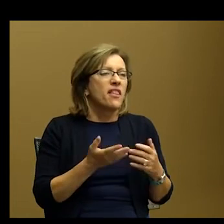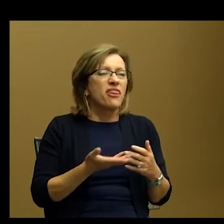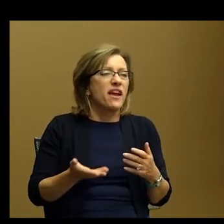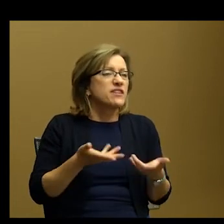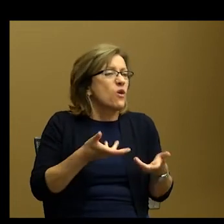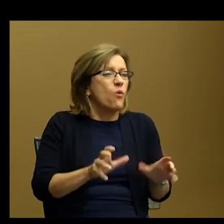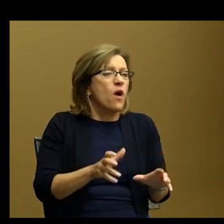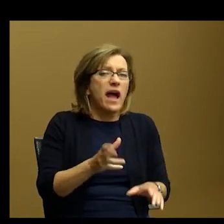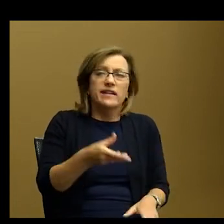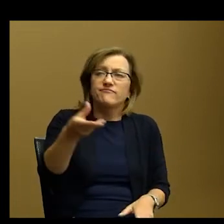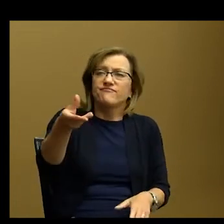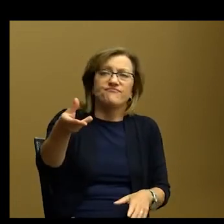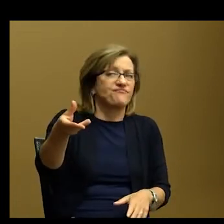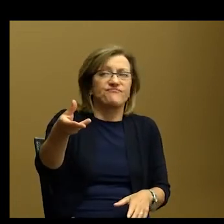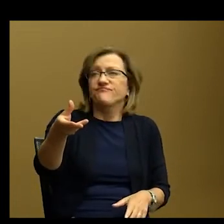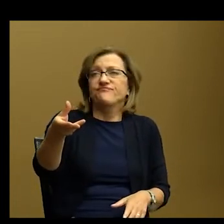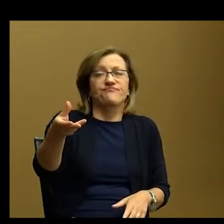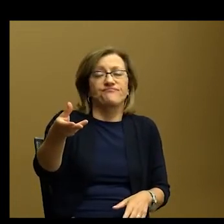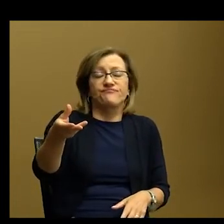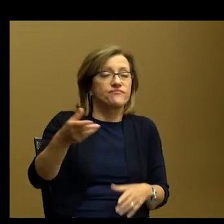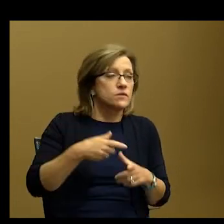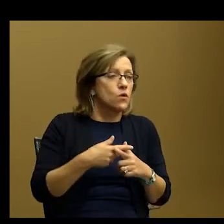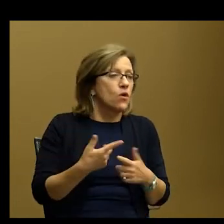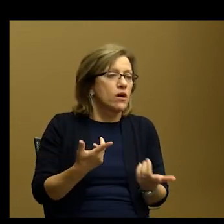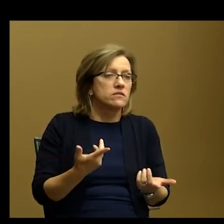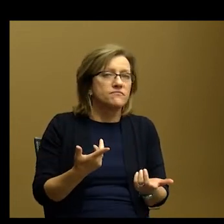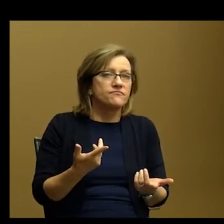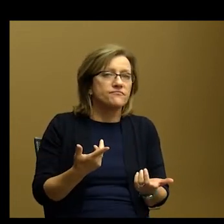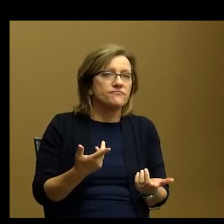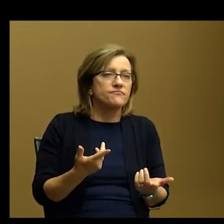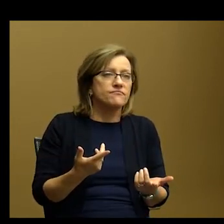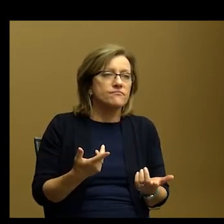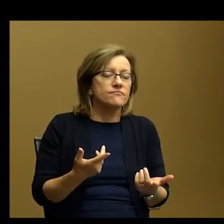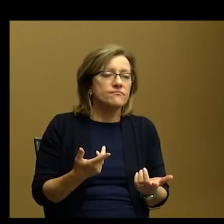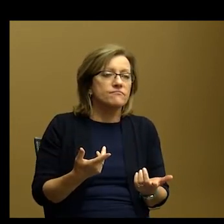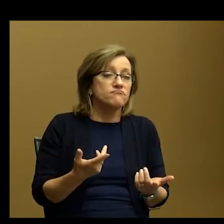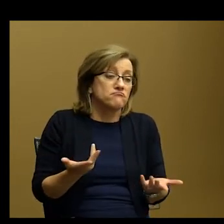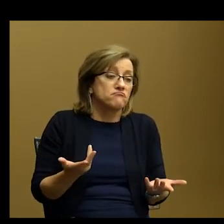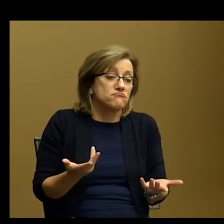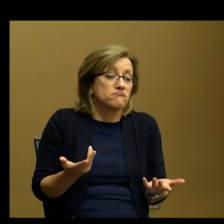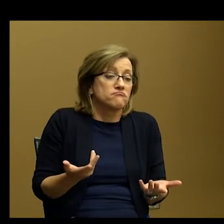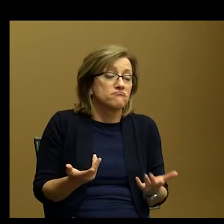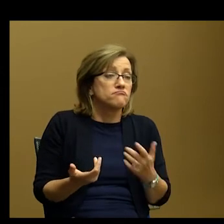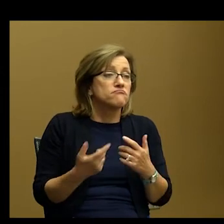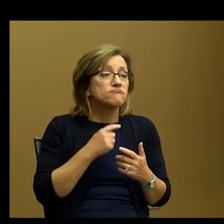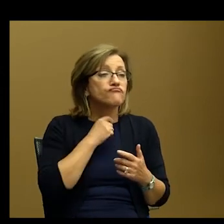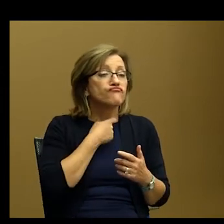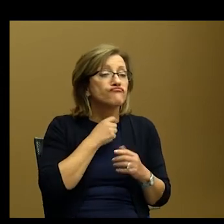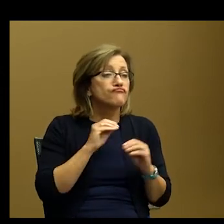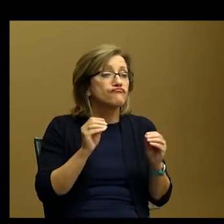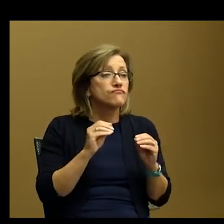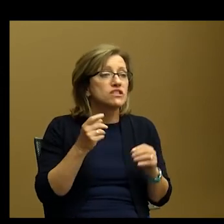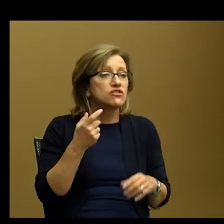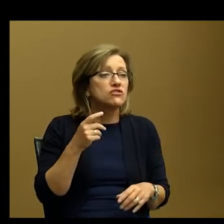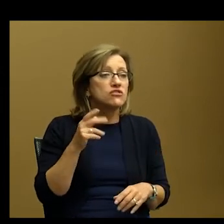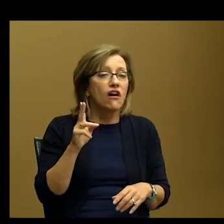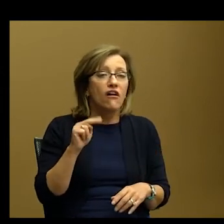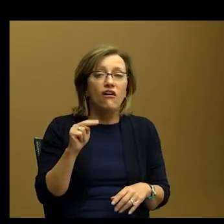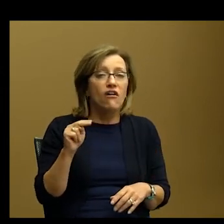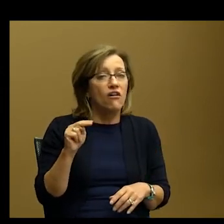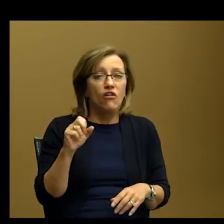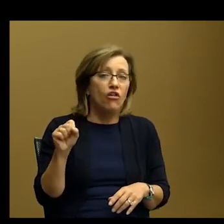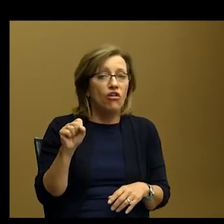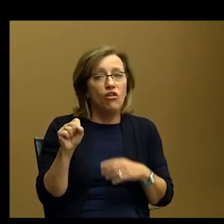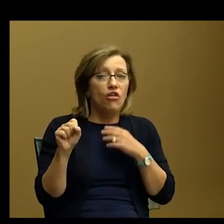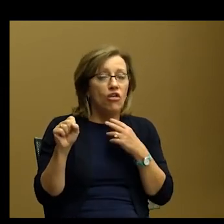or shakes their head, or no specific vocalizations, you know,